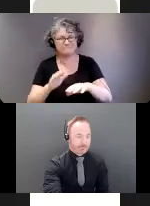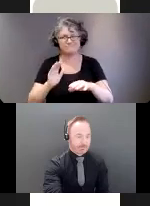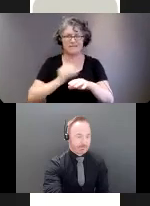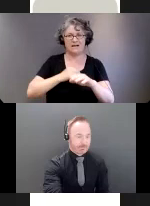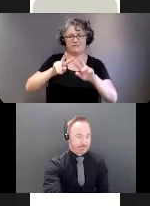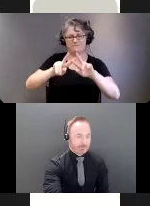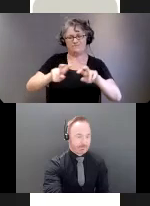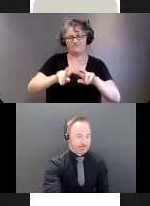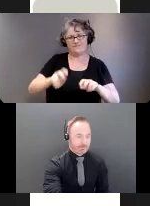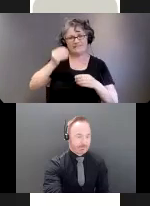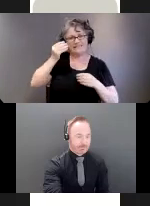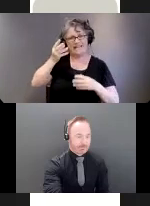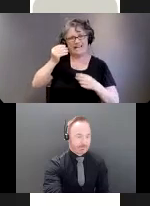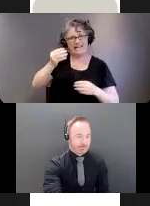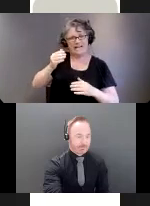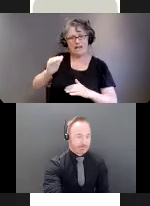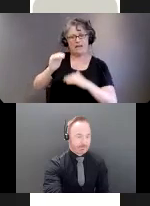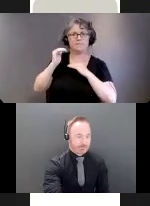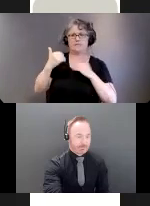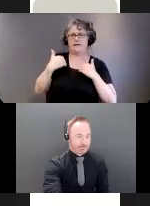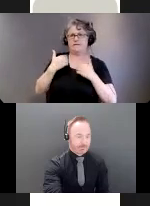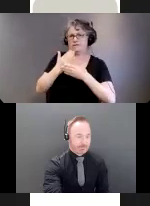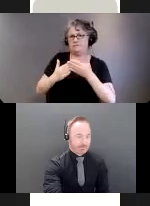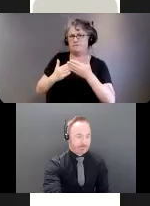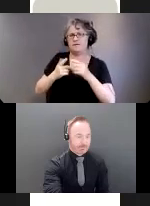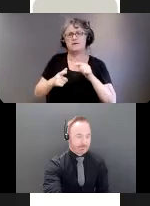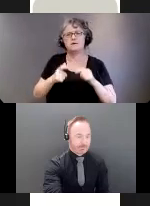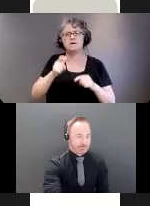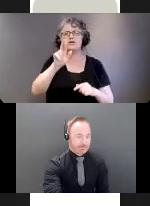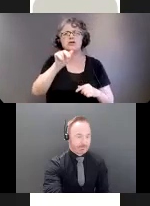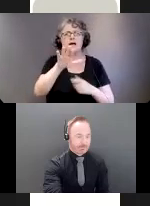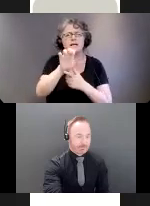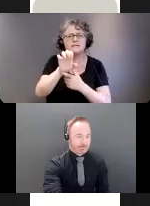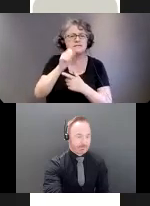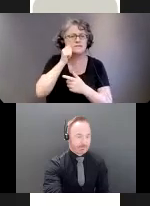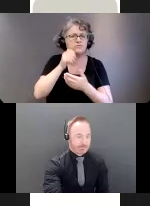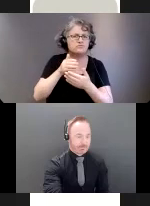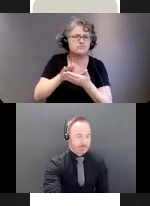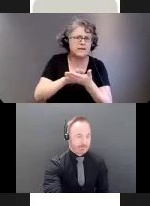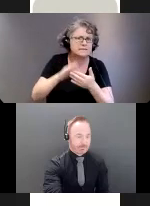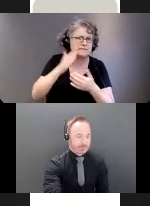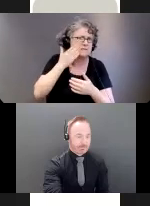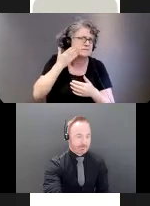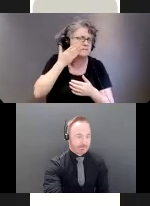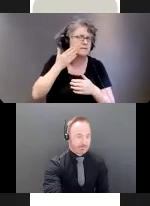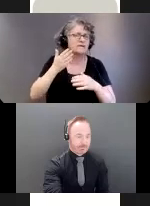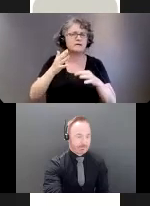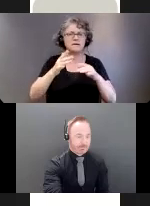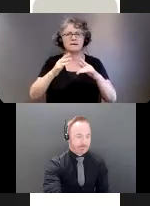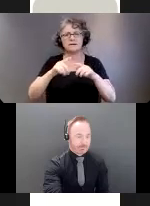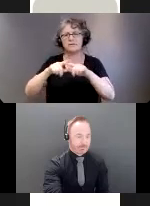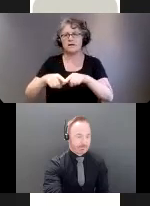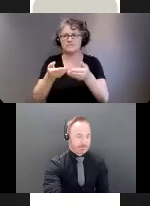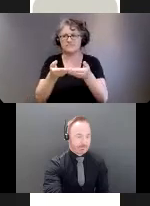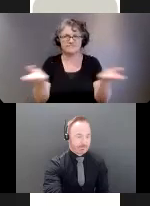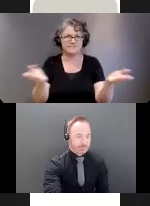OAITH femicide data, but specifically the race-related femicide data because of that reliance on media sources that I